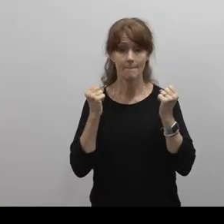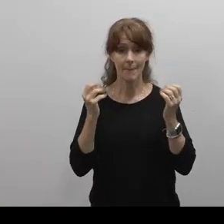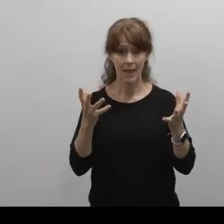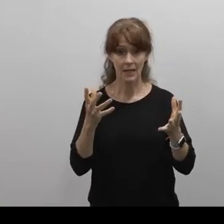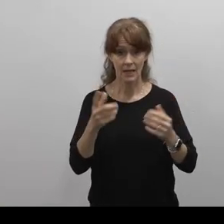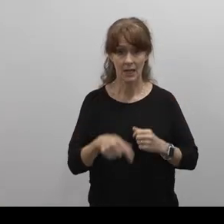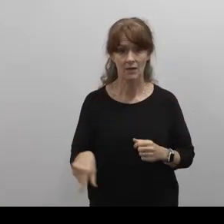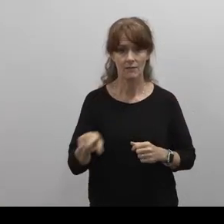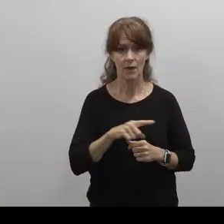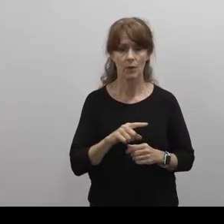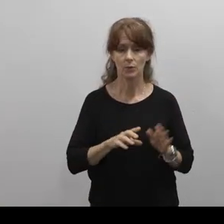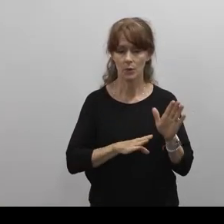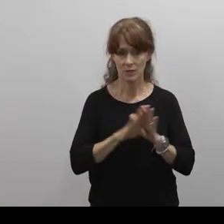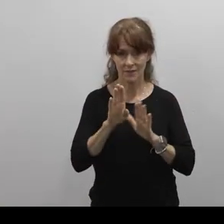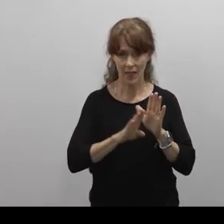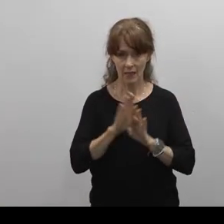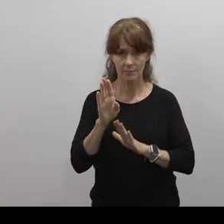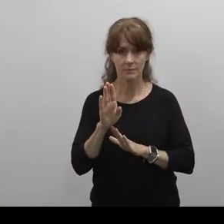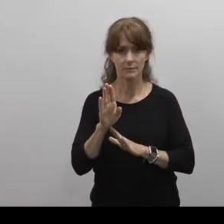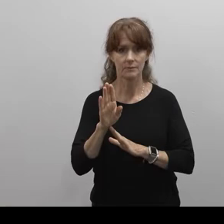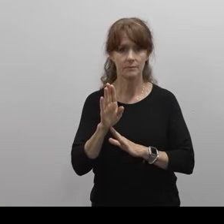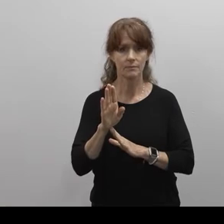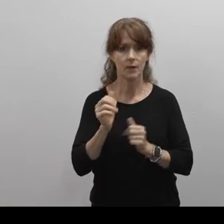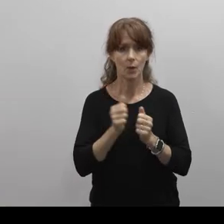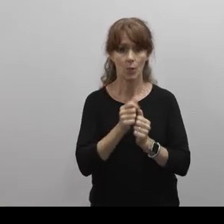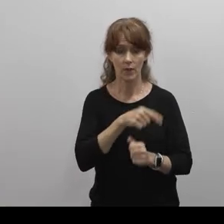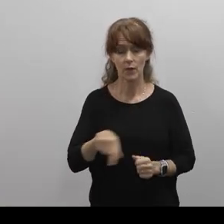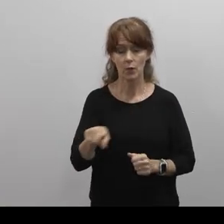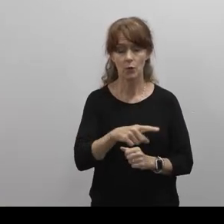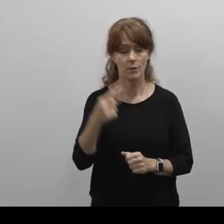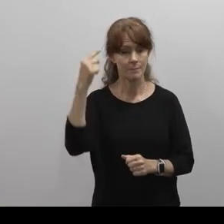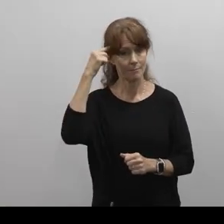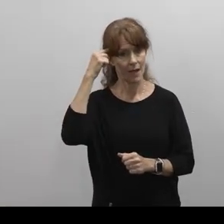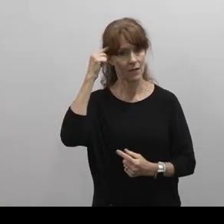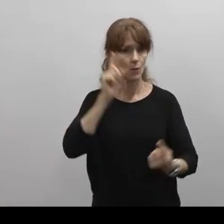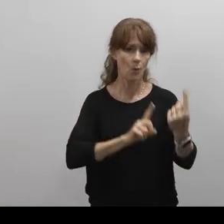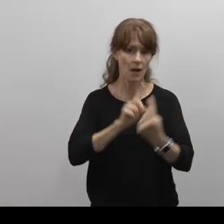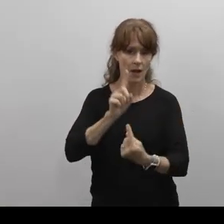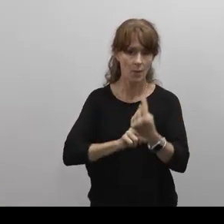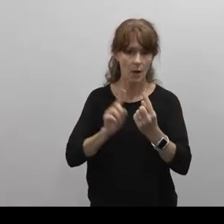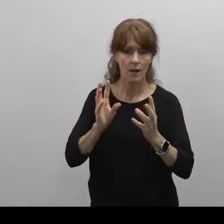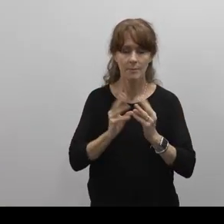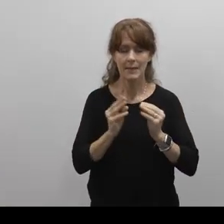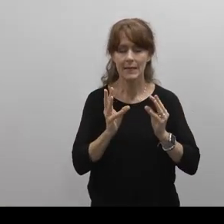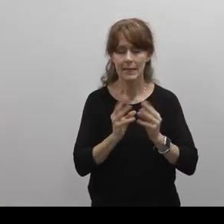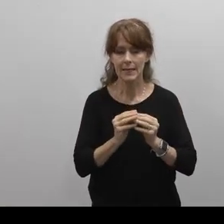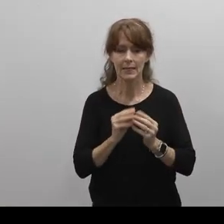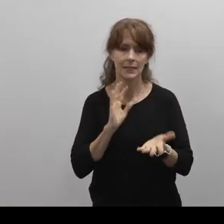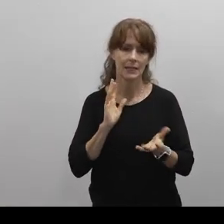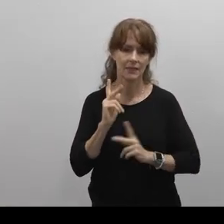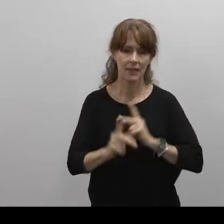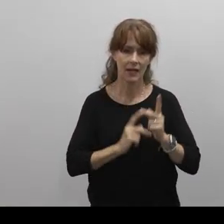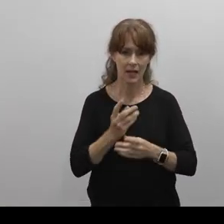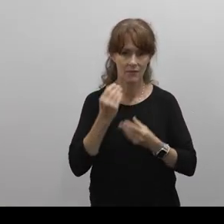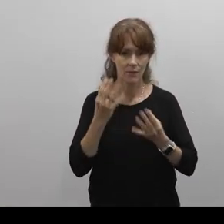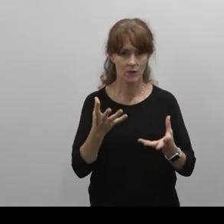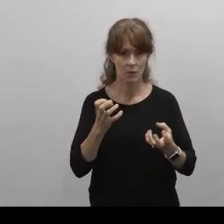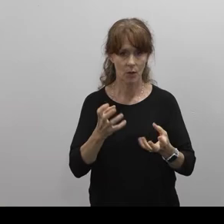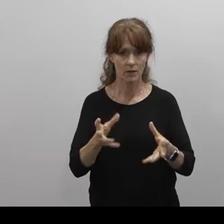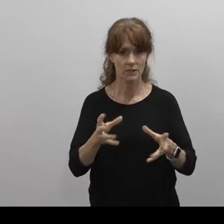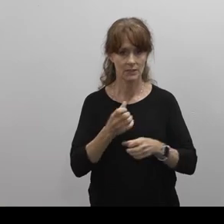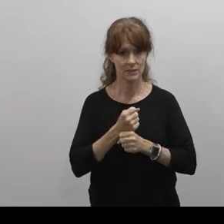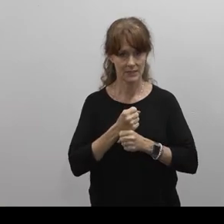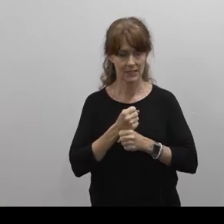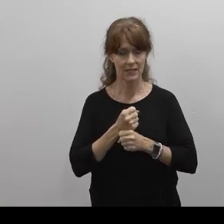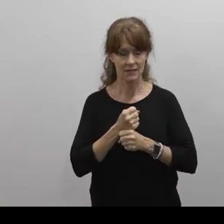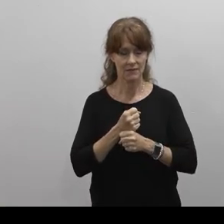were developed and then developed with you all in mind from one-on-one meetings and from what the kind of information that you wanted to receive and then